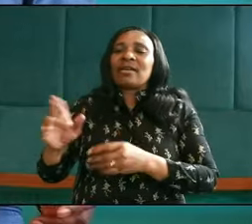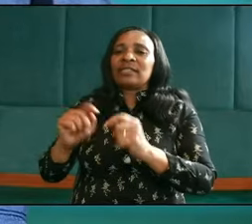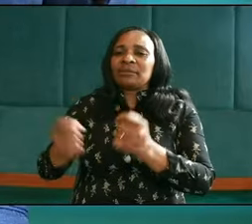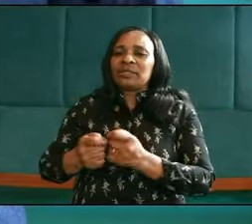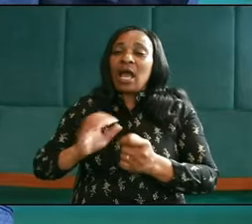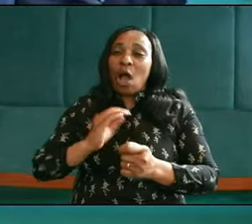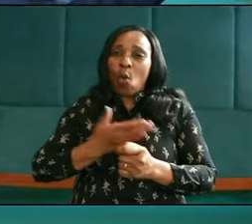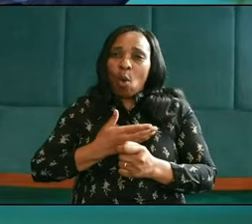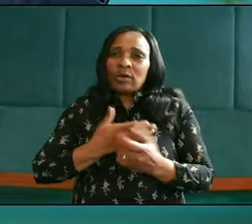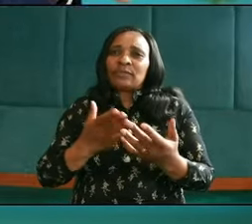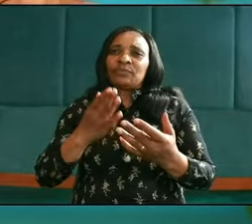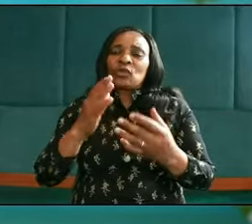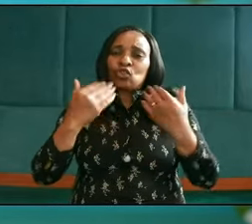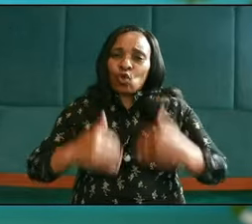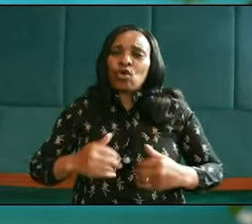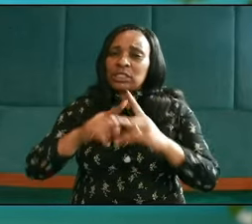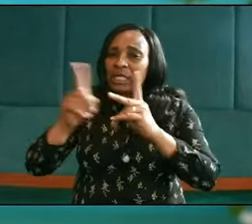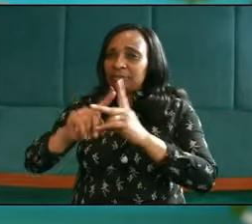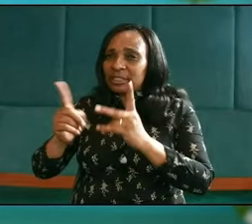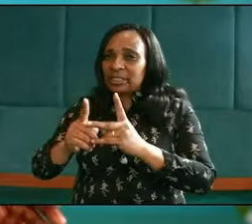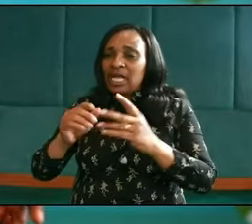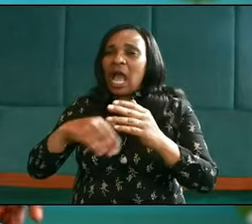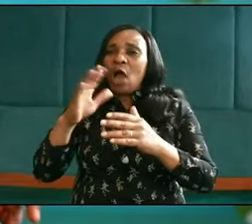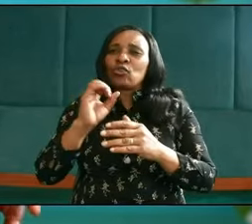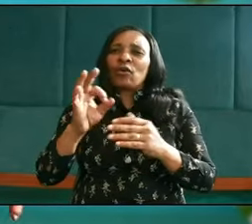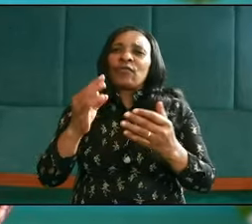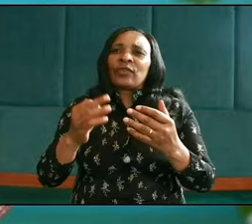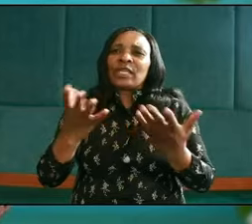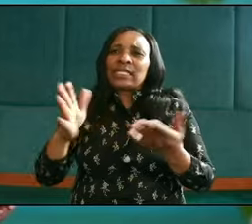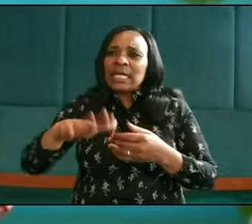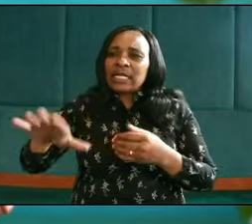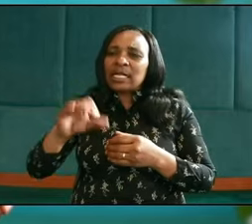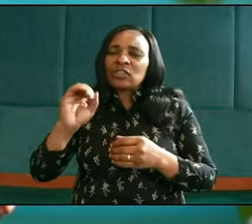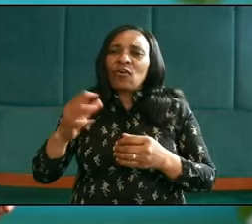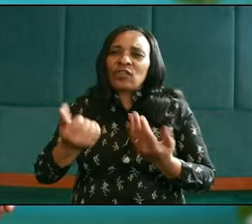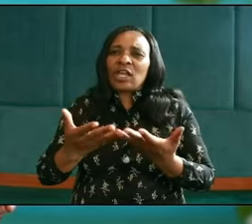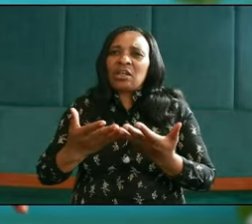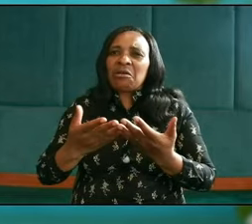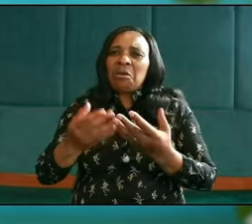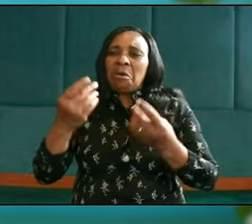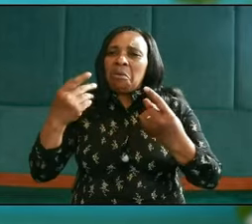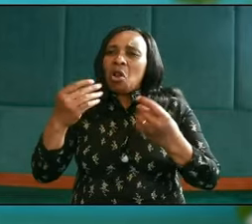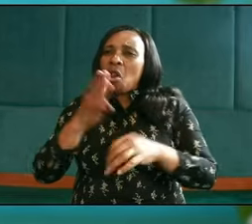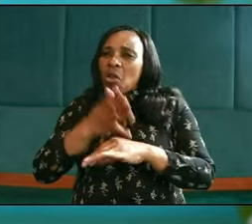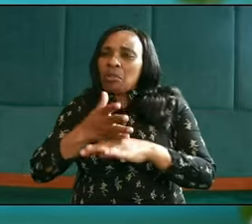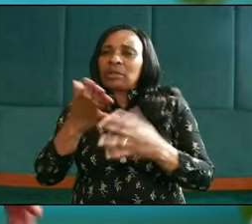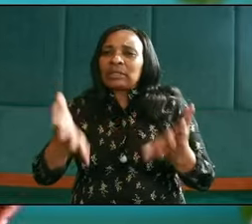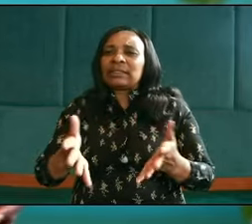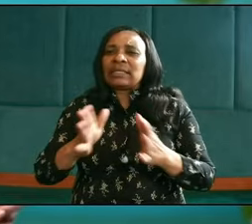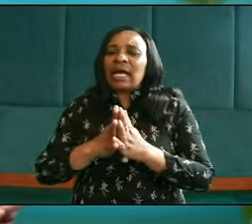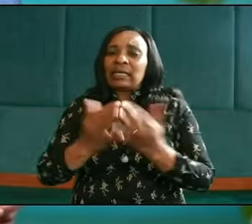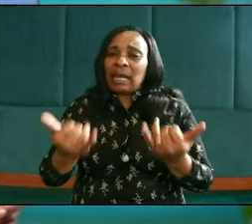soul is escaped as a bird out of the snare of the fowlers. The snare is broken and we are